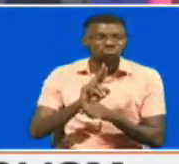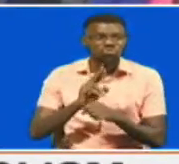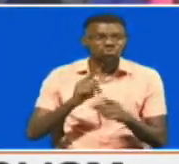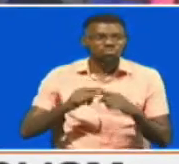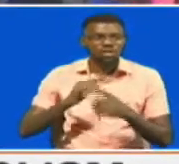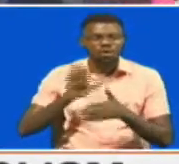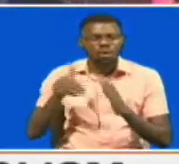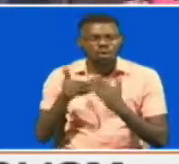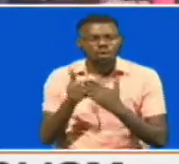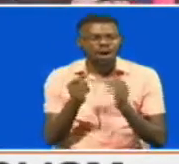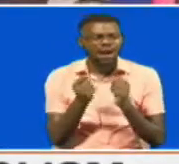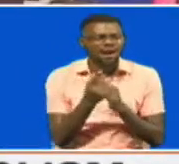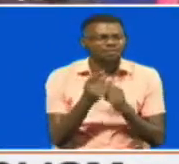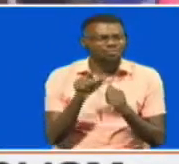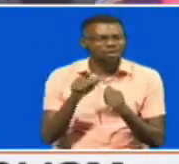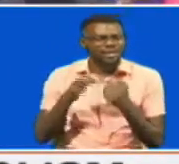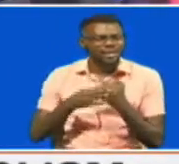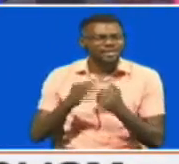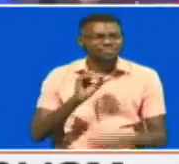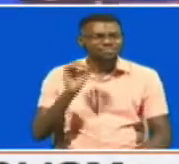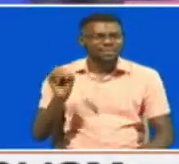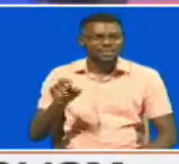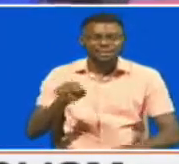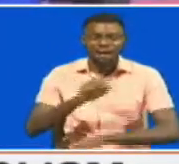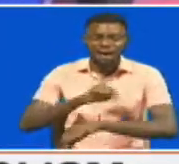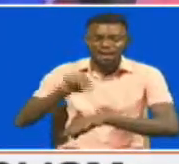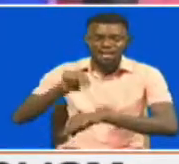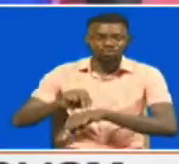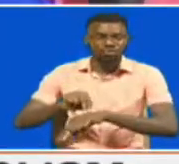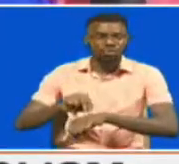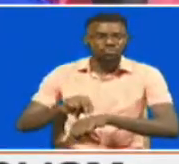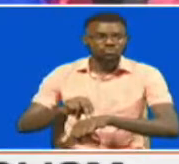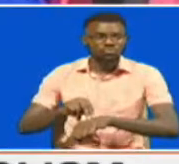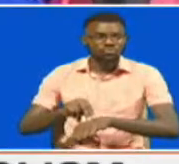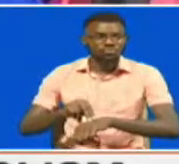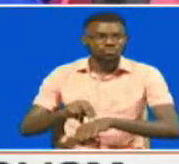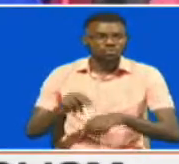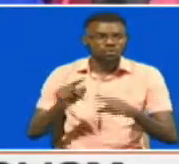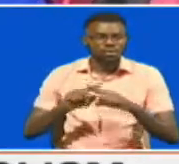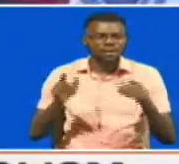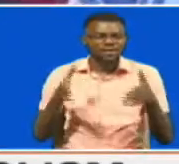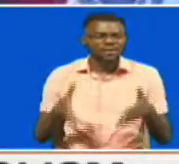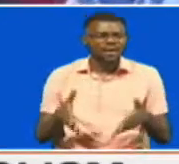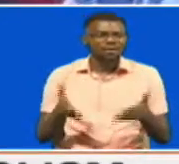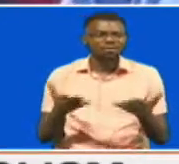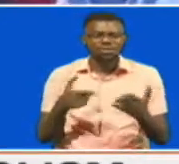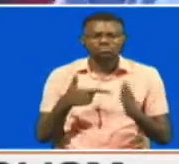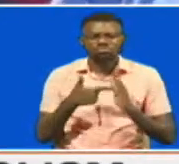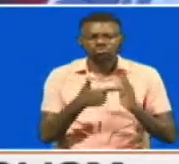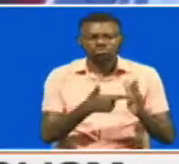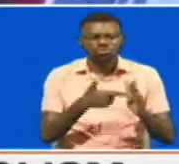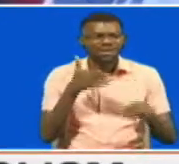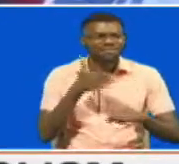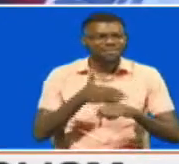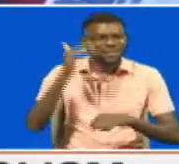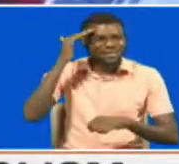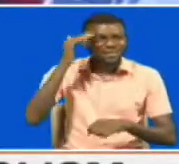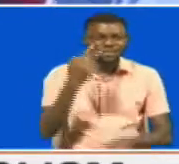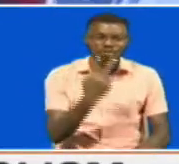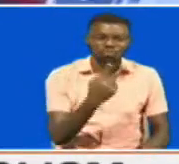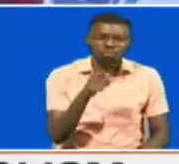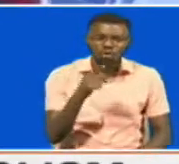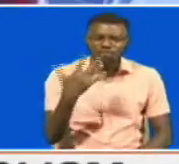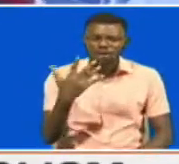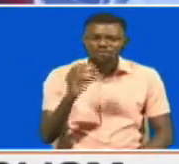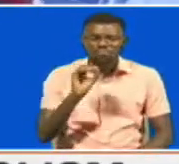of 11.8%. And while the national use of potable spirits, which are part of the illicit brew, stands at 2.5%,